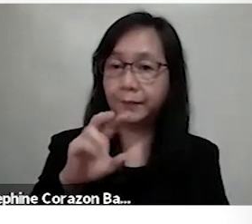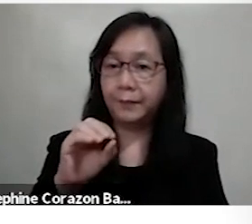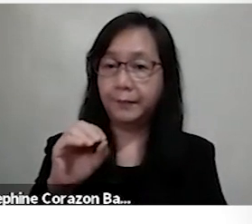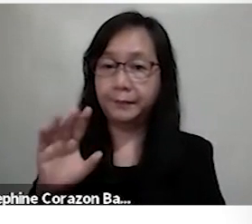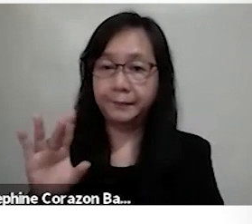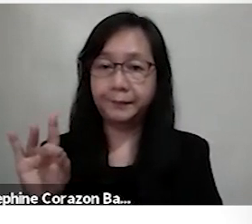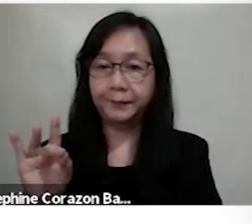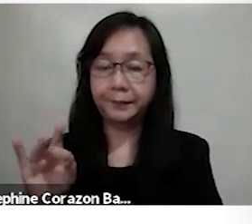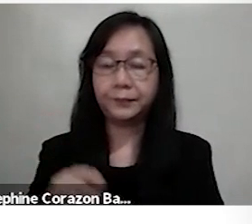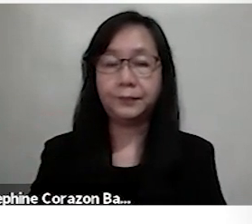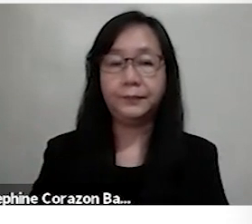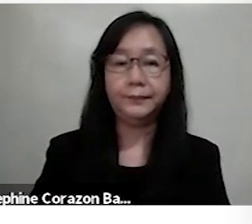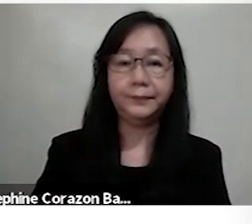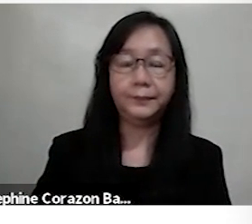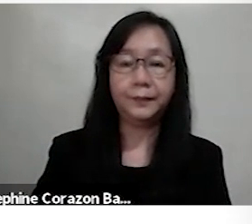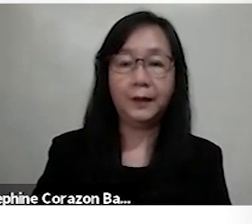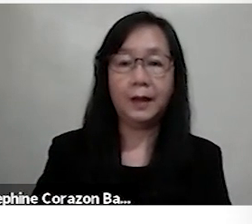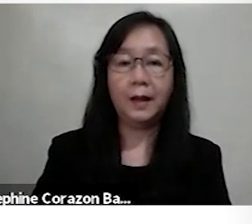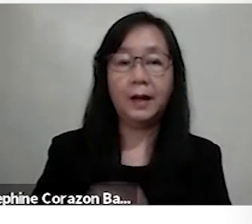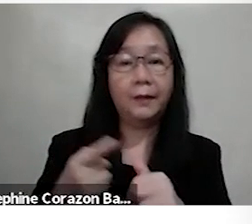was from